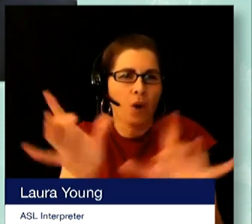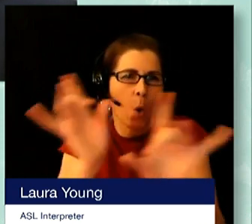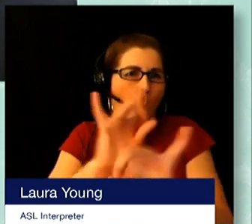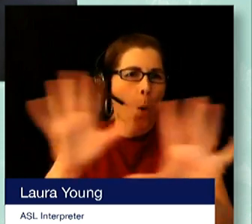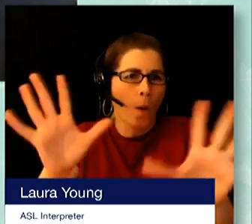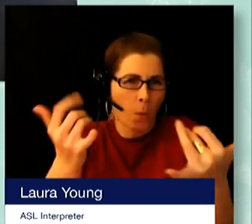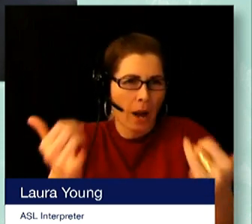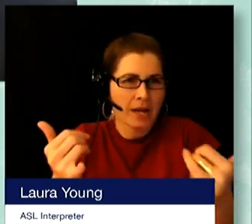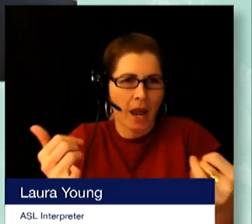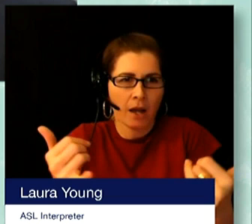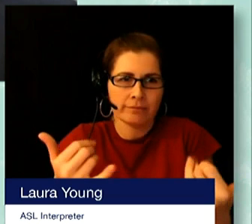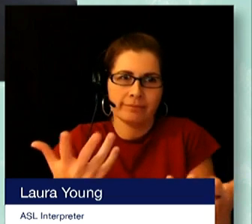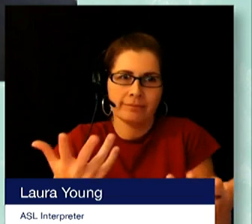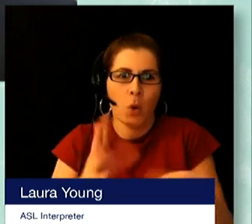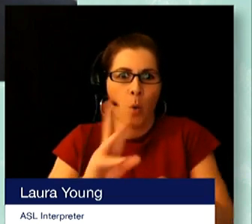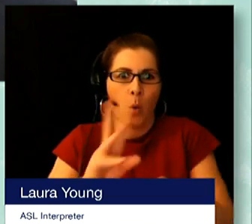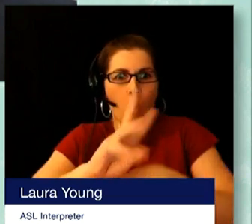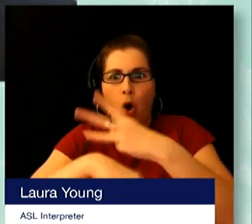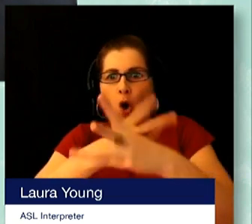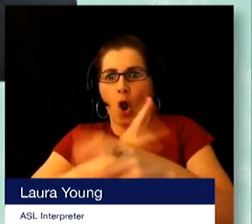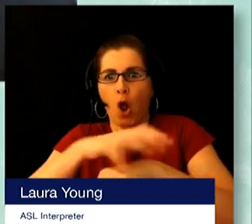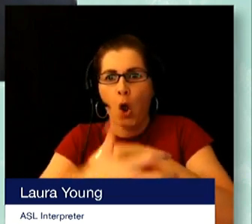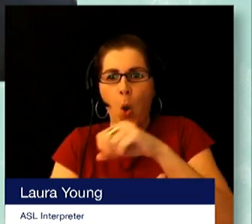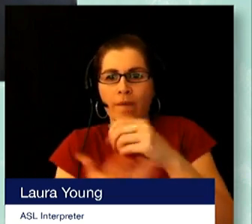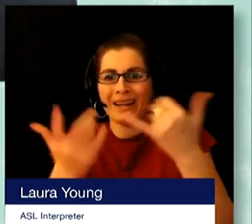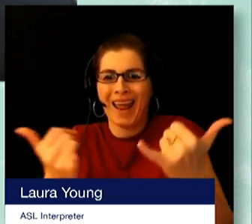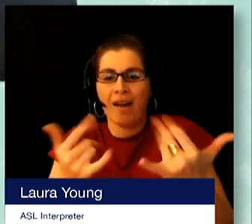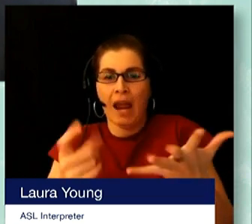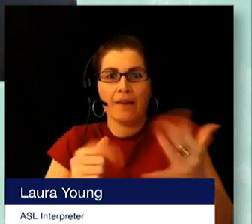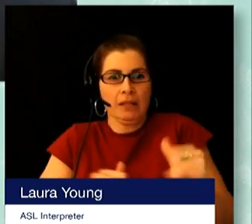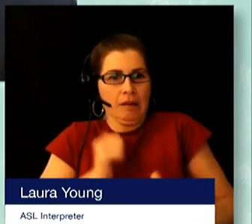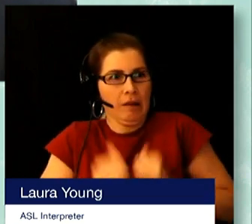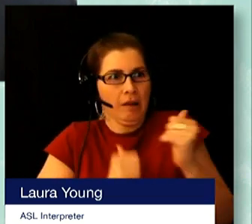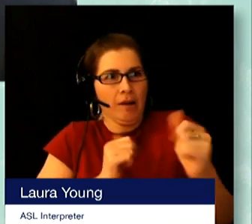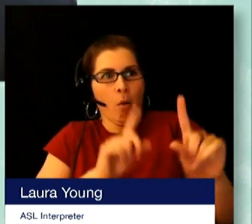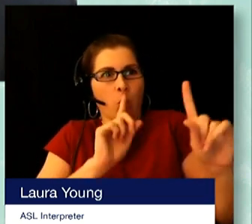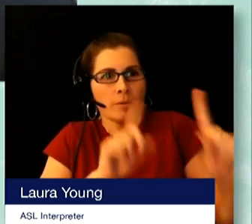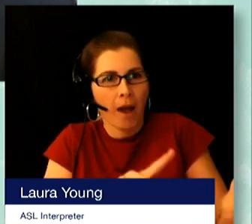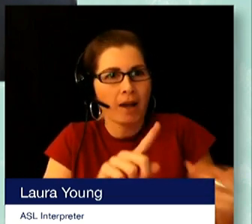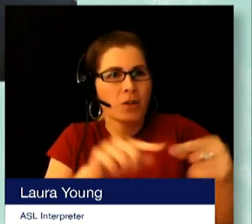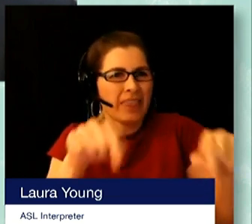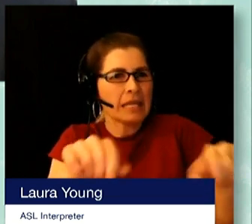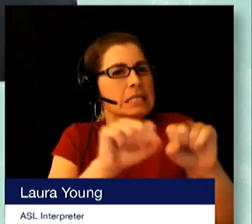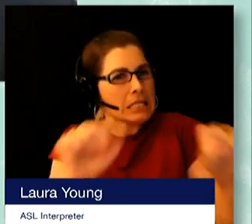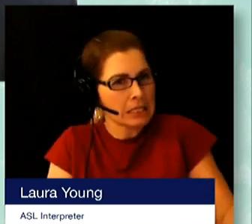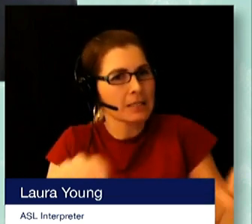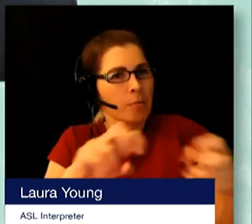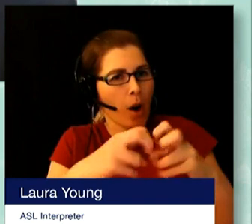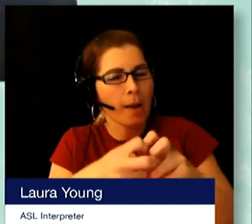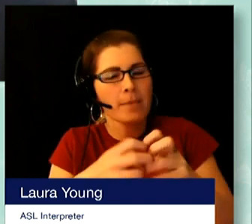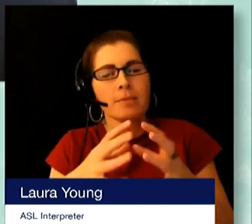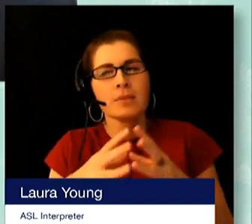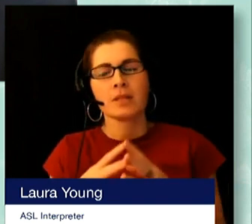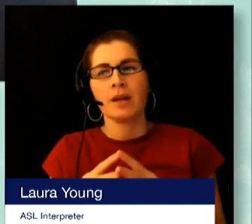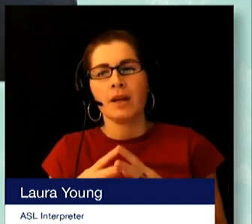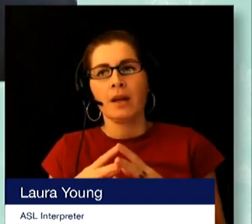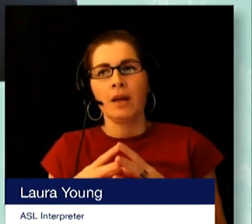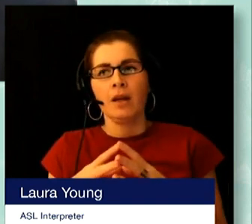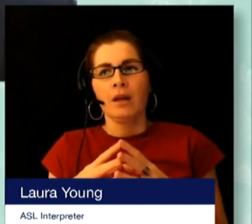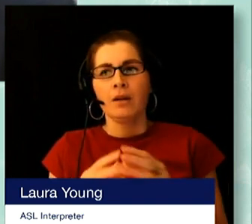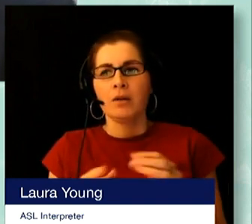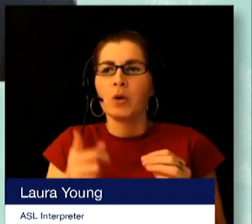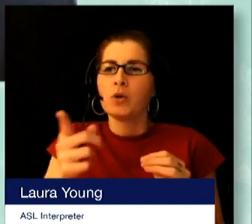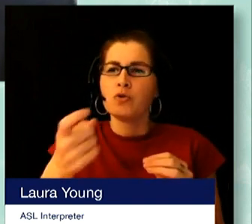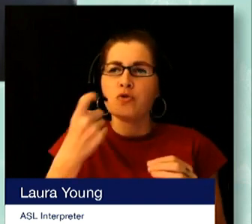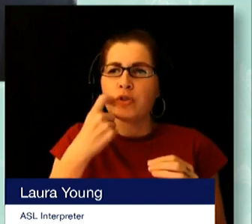a global pandemic to systemic injustices, to systemic problems. And I think, as you just said, it